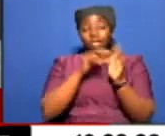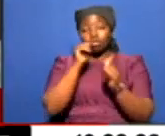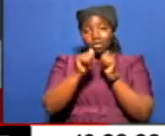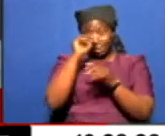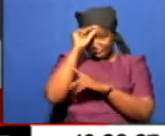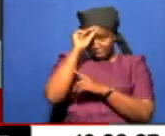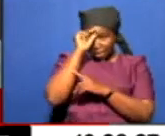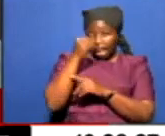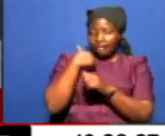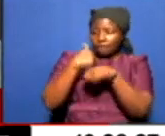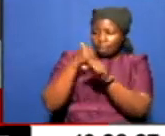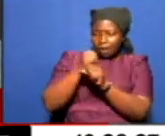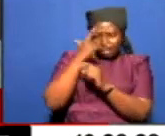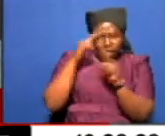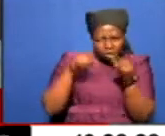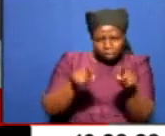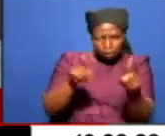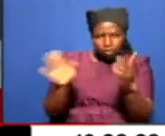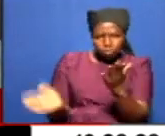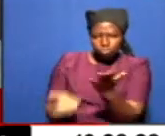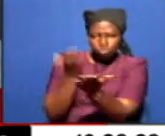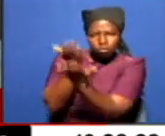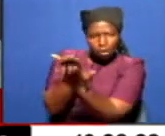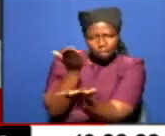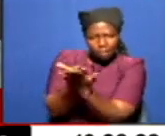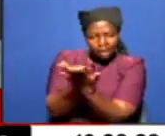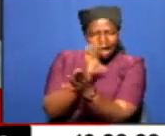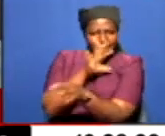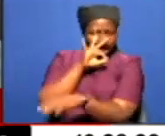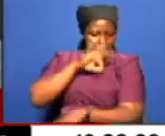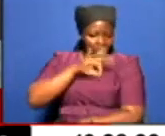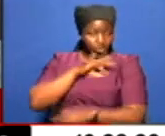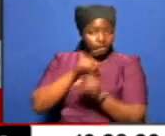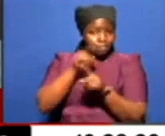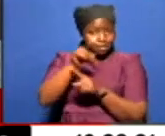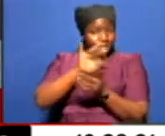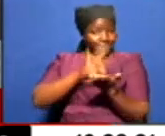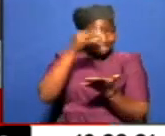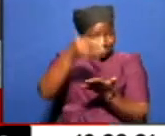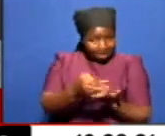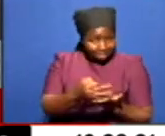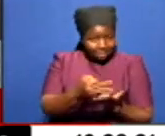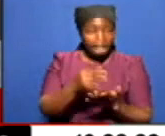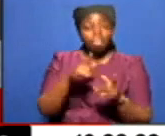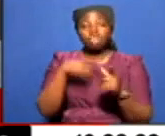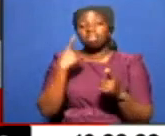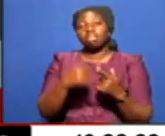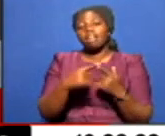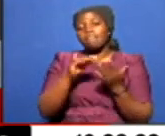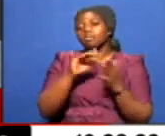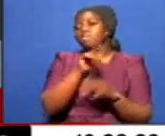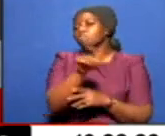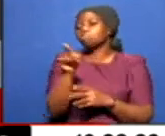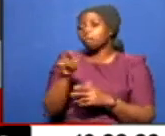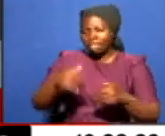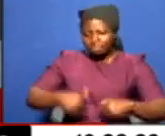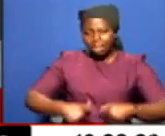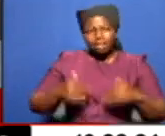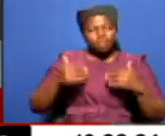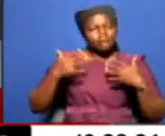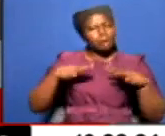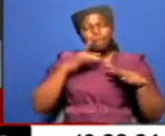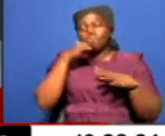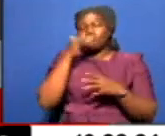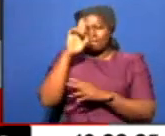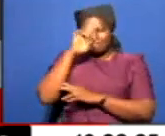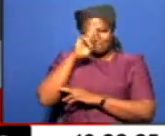be able to submit to benefit from some of these affirmative action funds, mm-hmm. then most of these young people who are at risk then are left